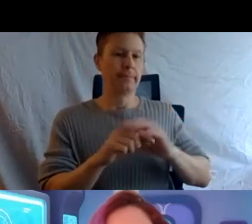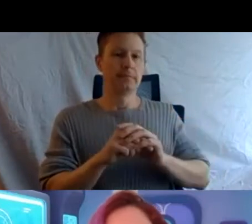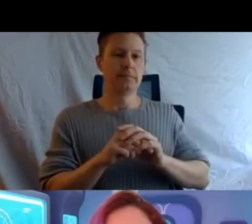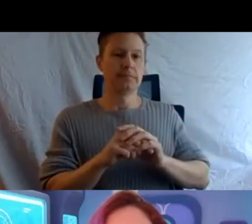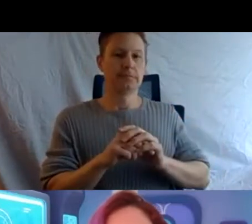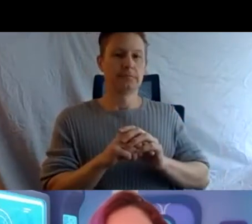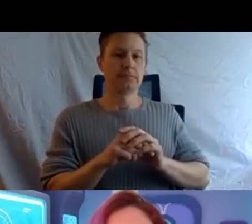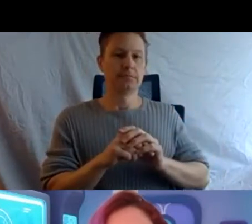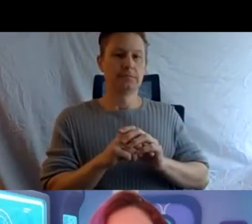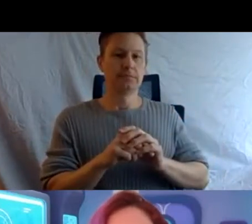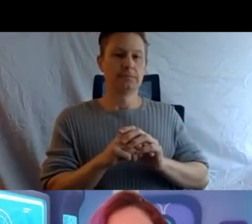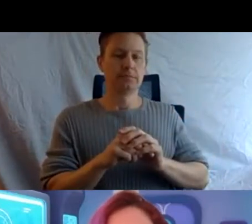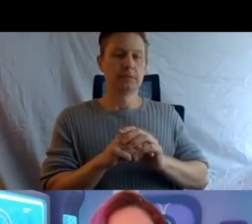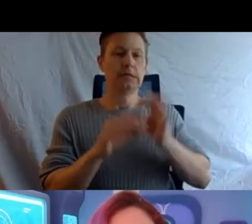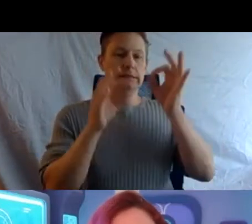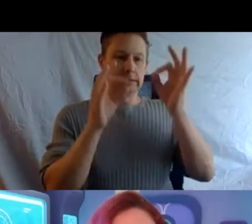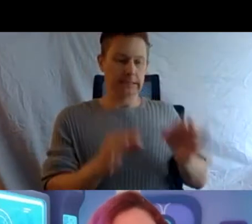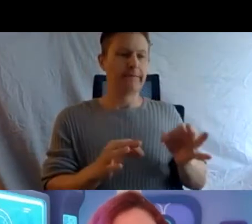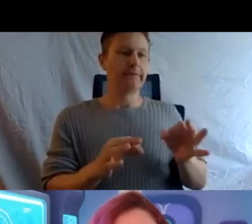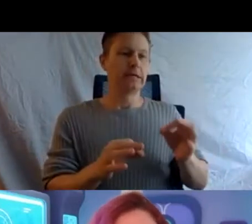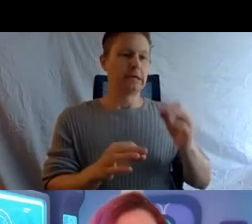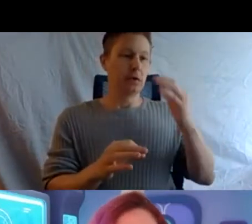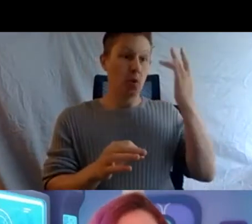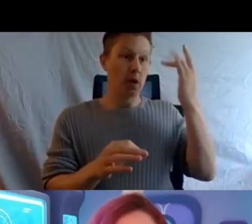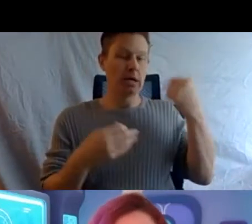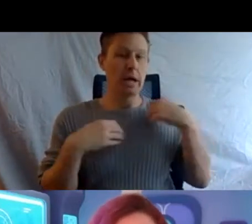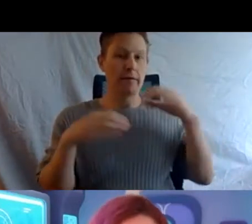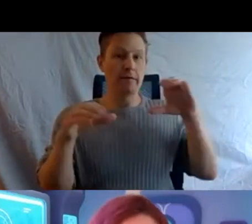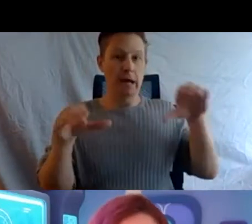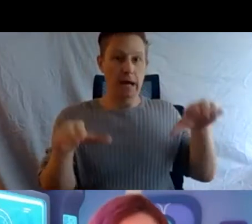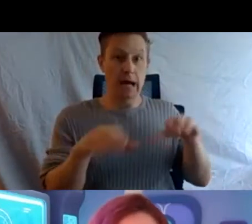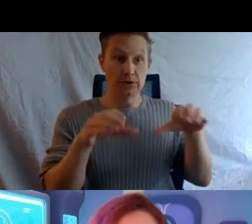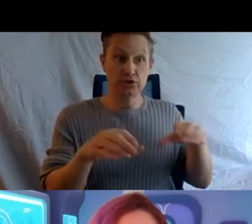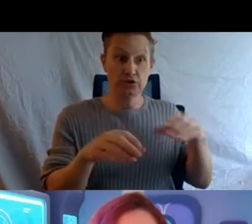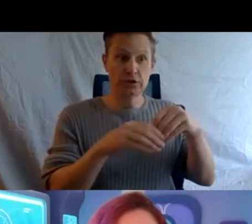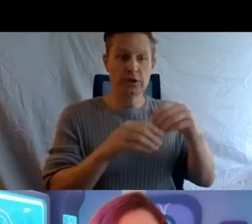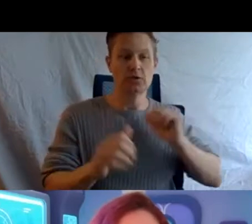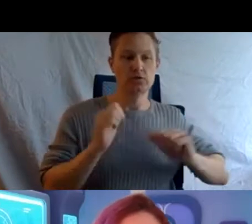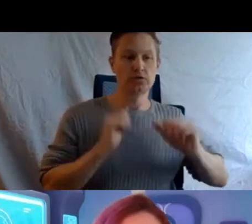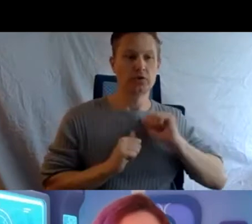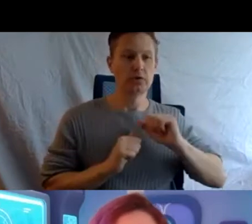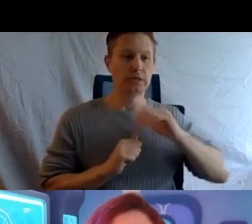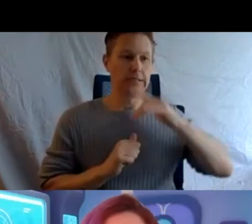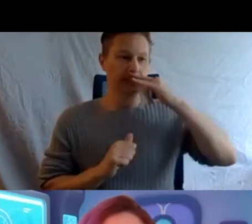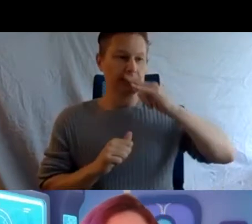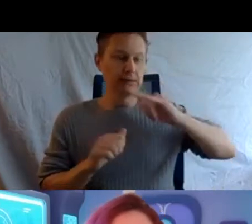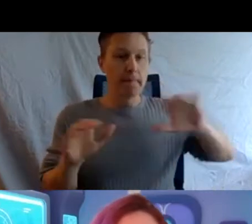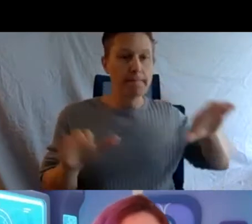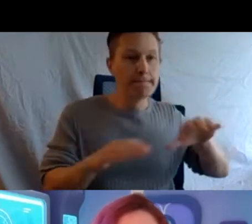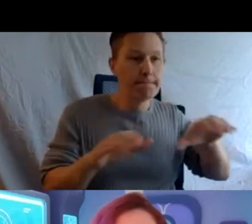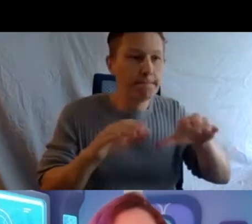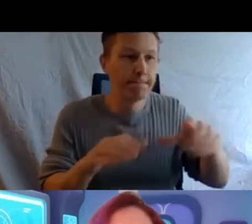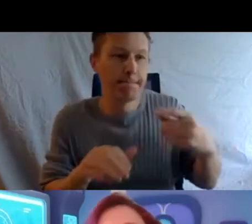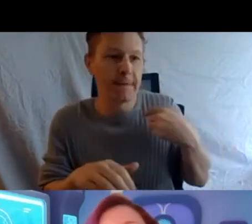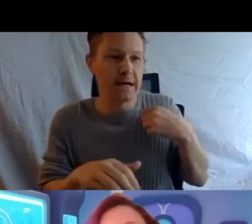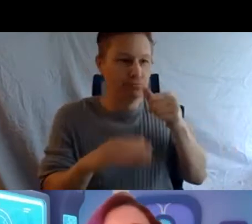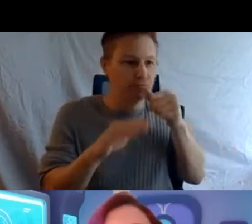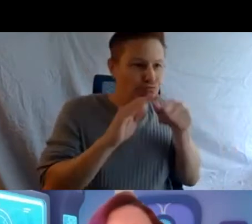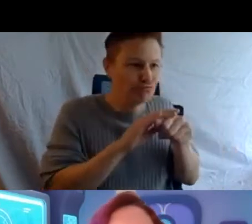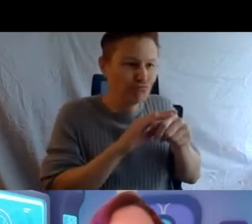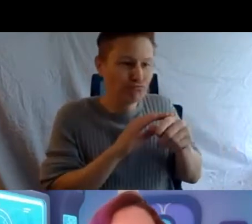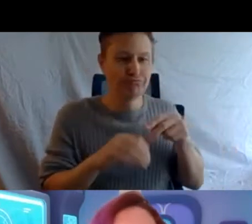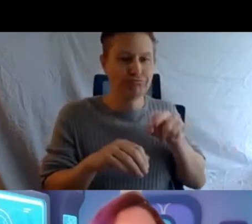definitely, because of the action sense of the show and the kids being very active and stealthy and zipping around,